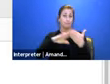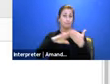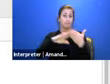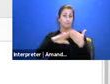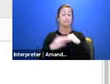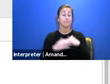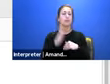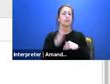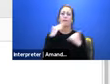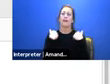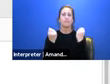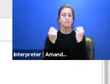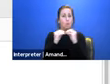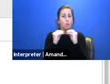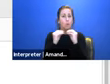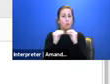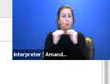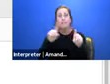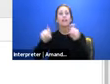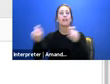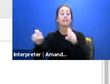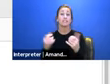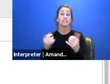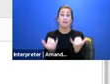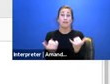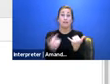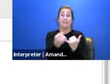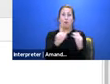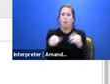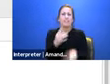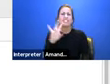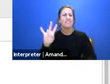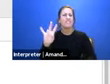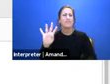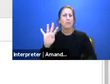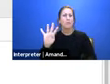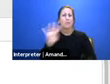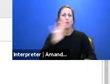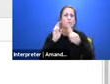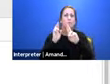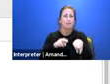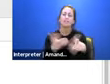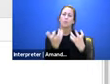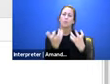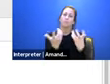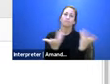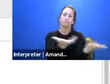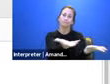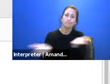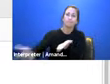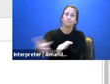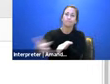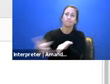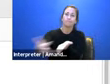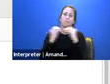surveys. As you can tell, we only have 74 responses, and we would like to gather obviously more input from